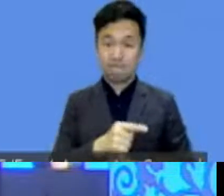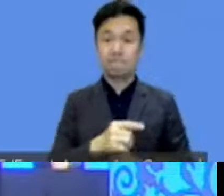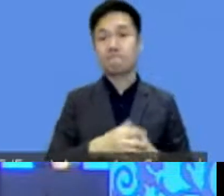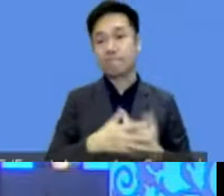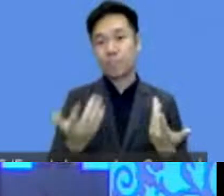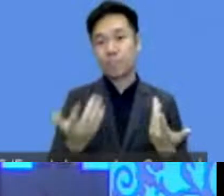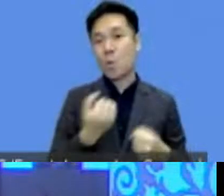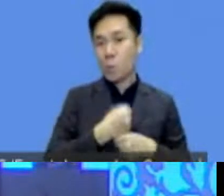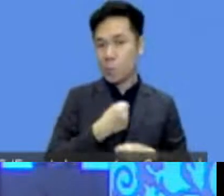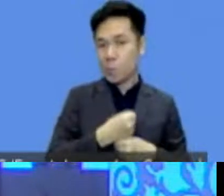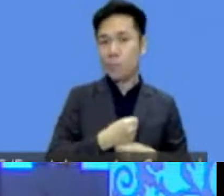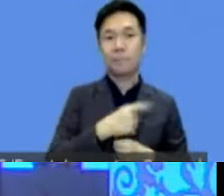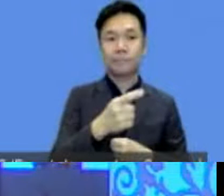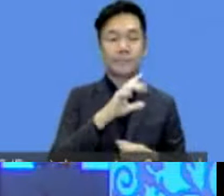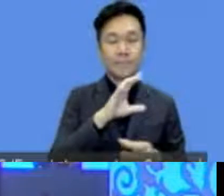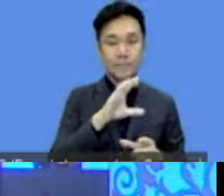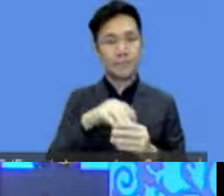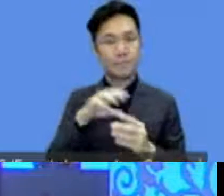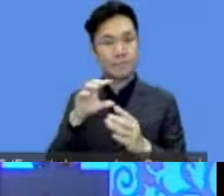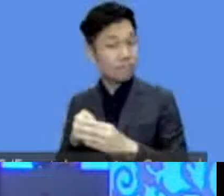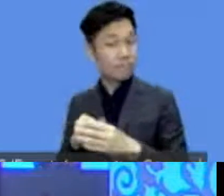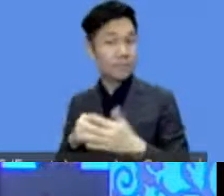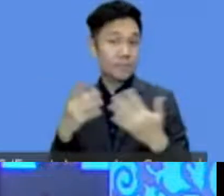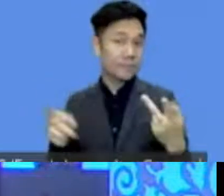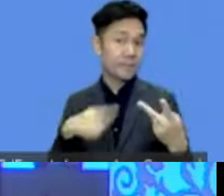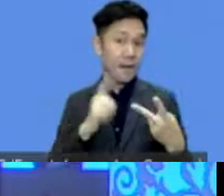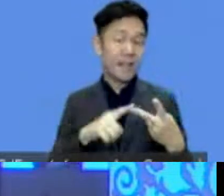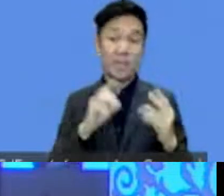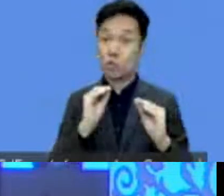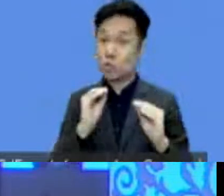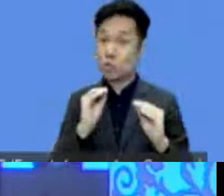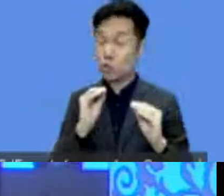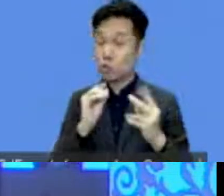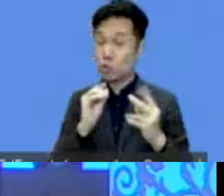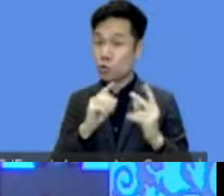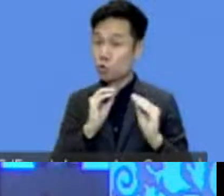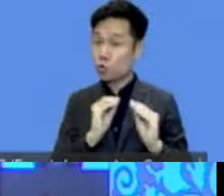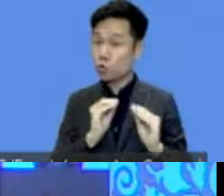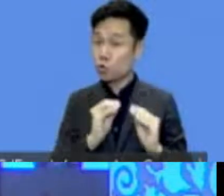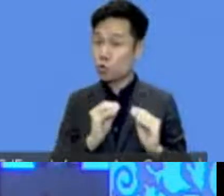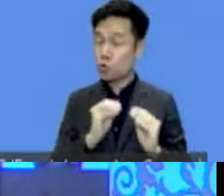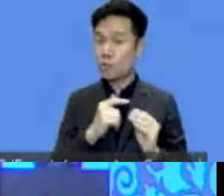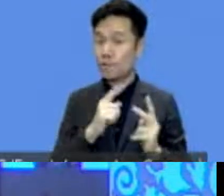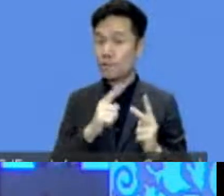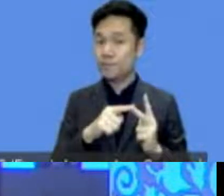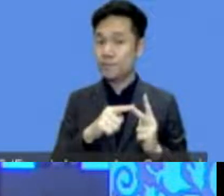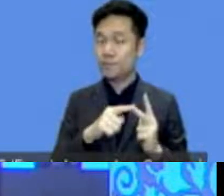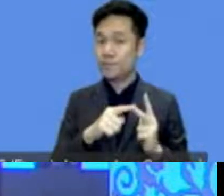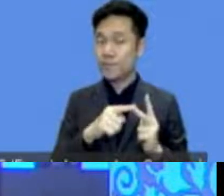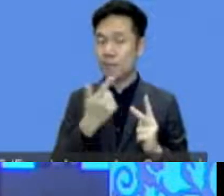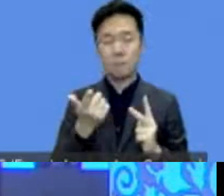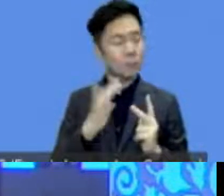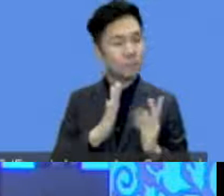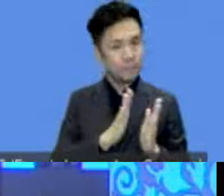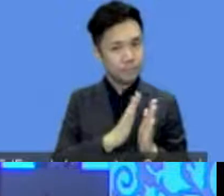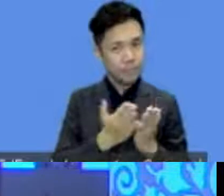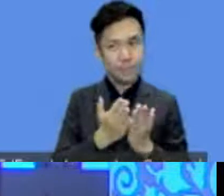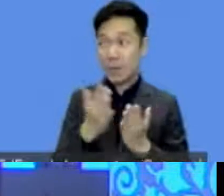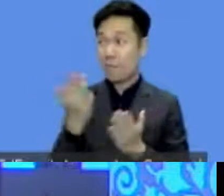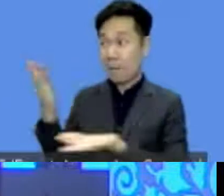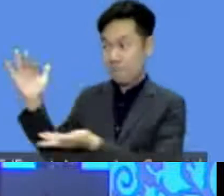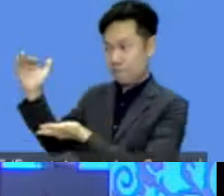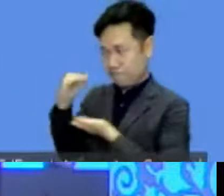the items out to the students and teachers, and take their package to the campus gate for